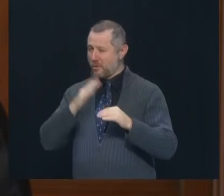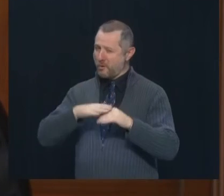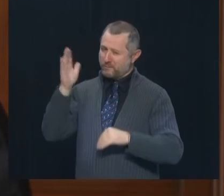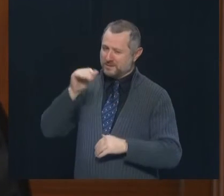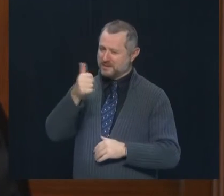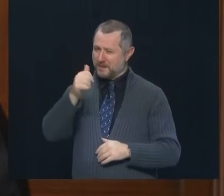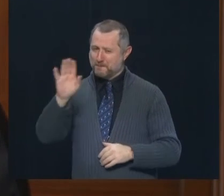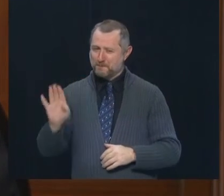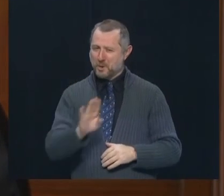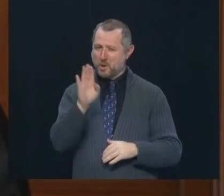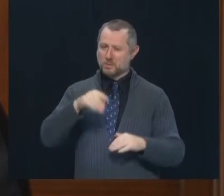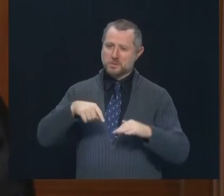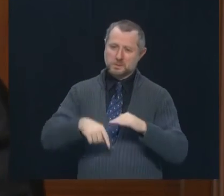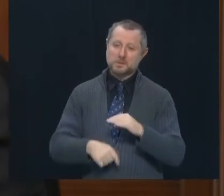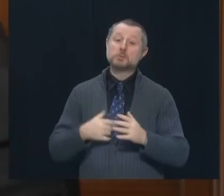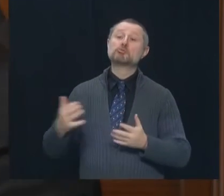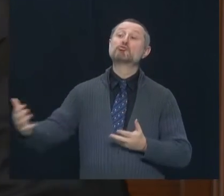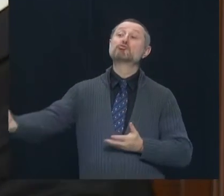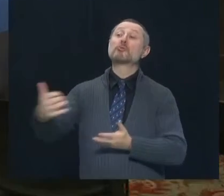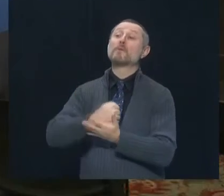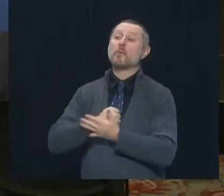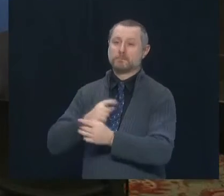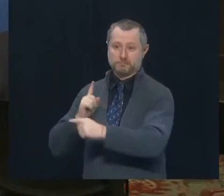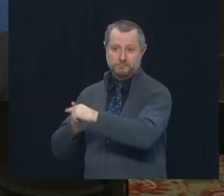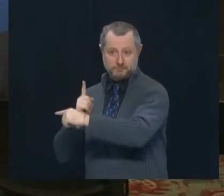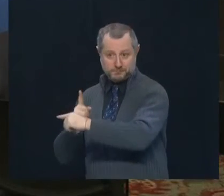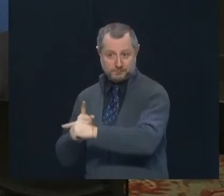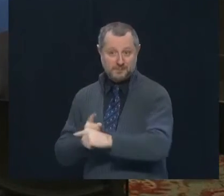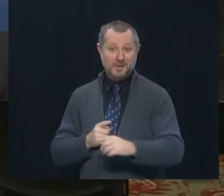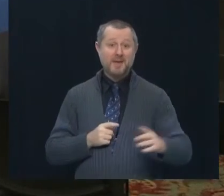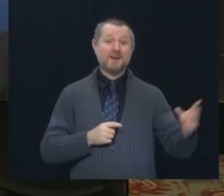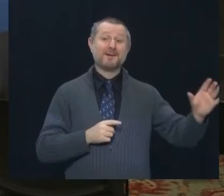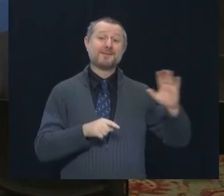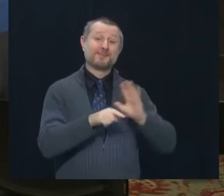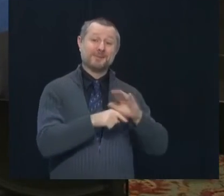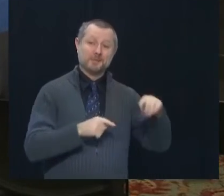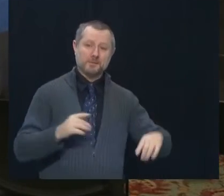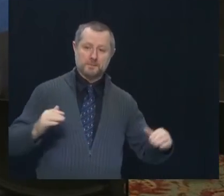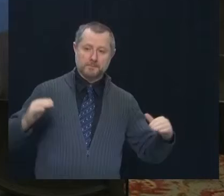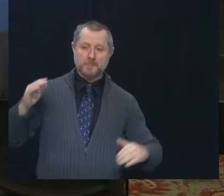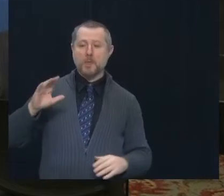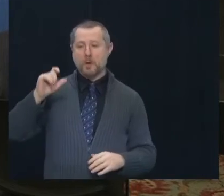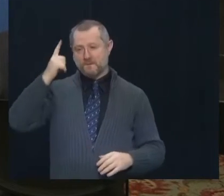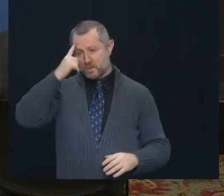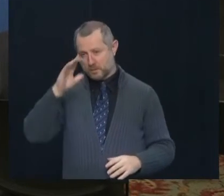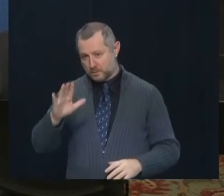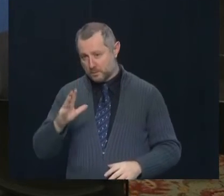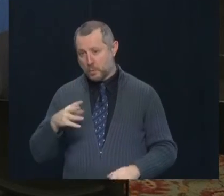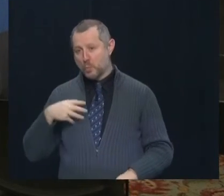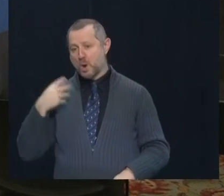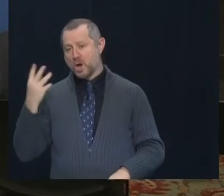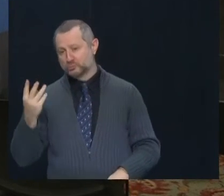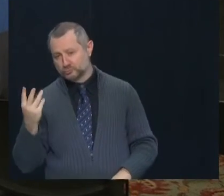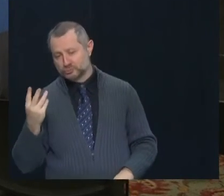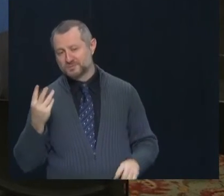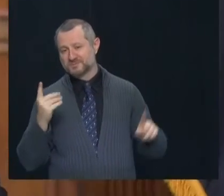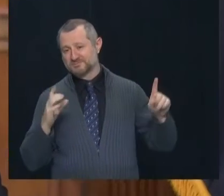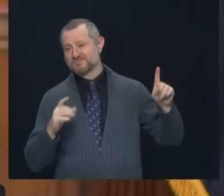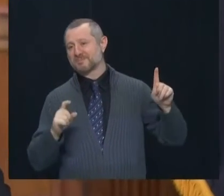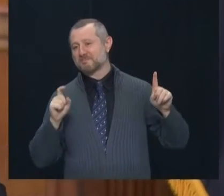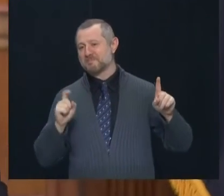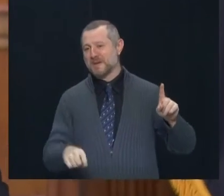all of the CARES Act funds. Washington has to pass